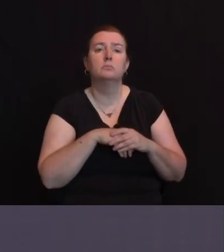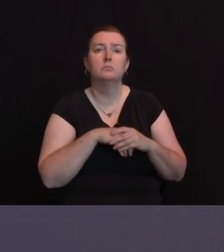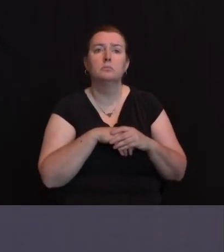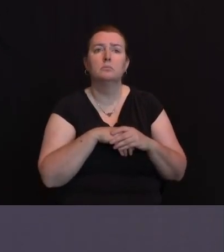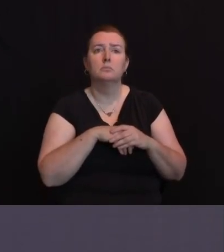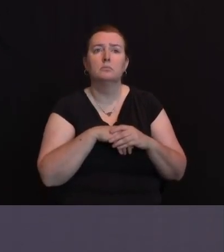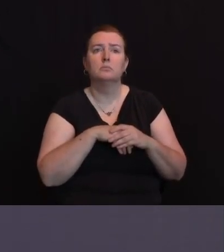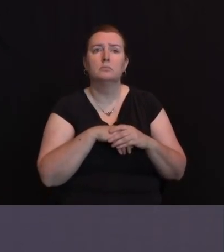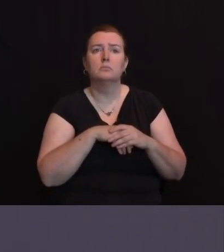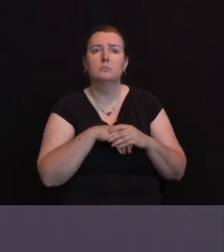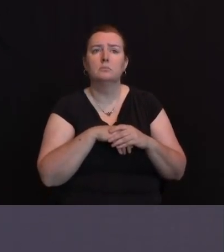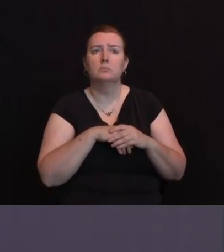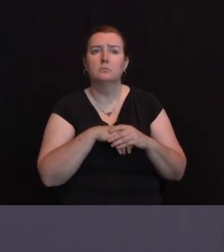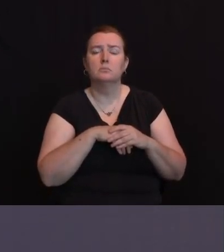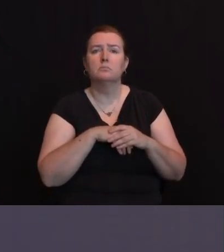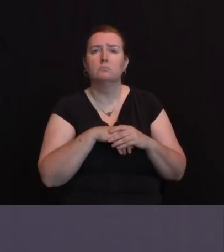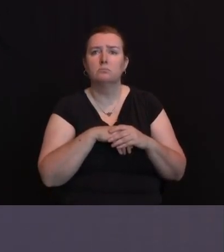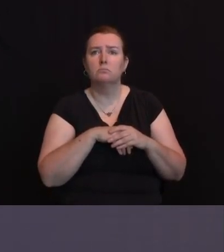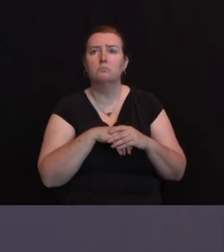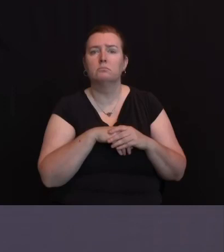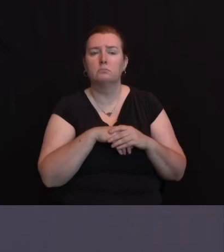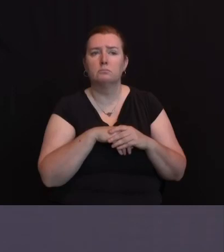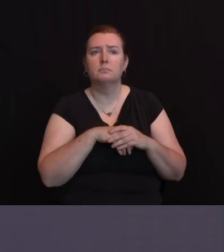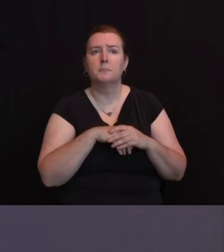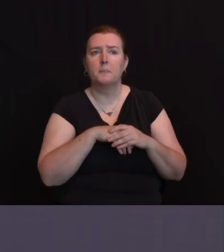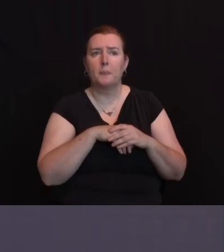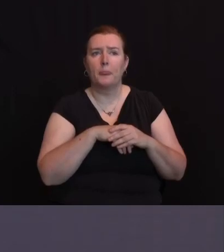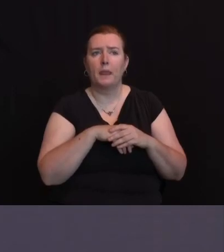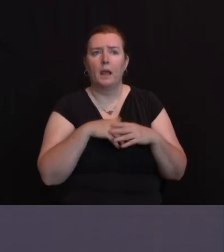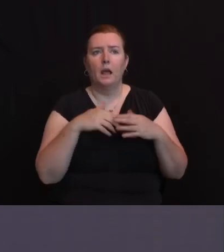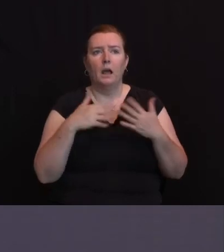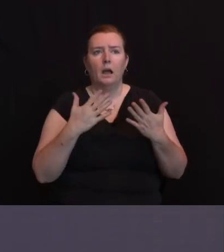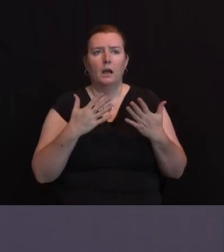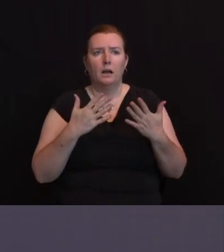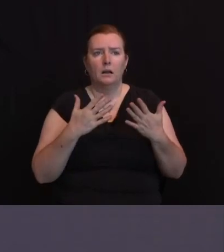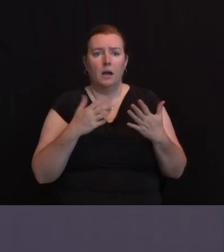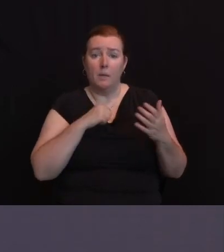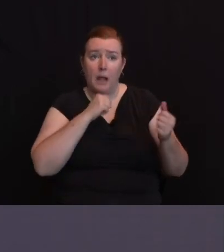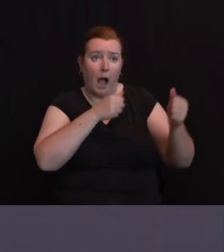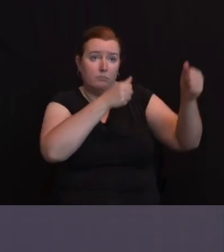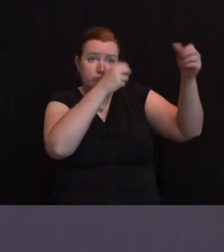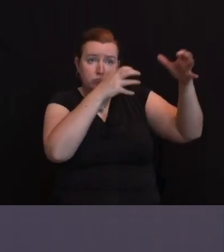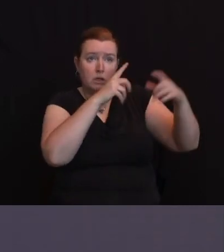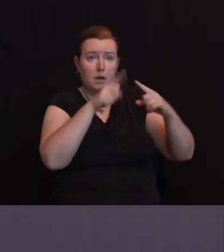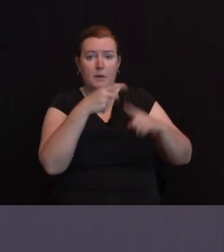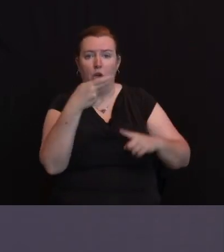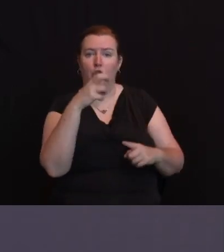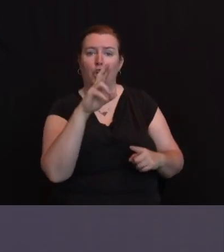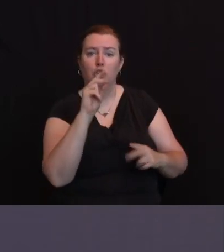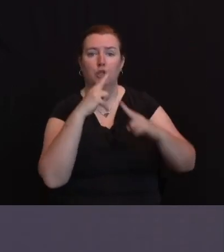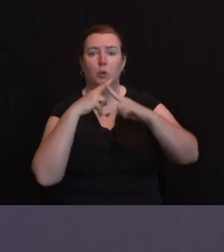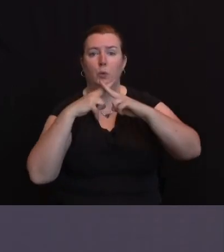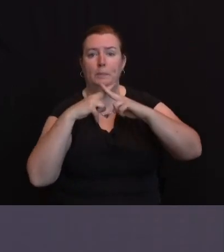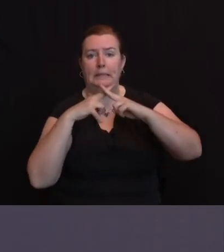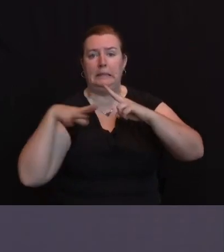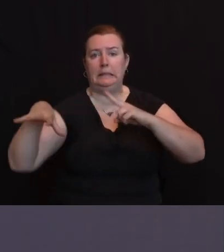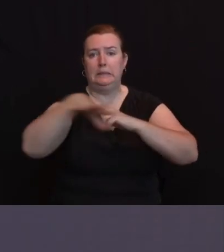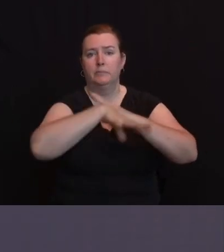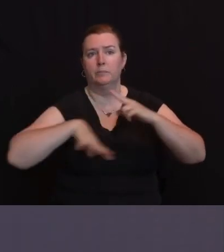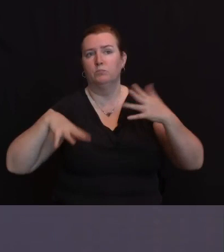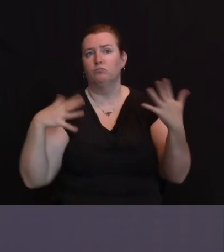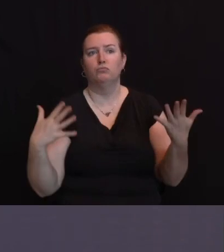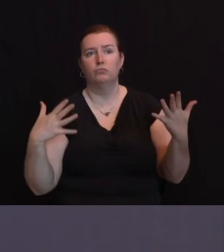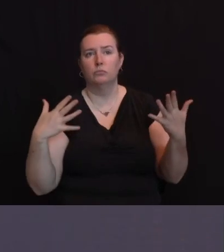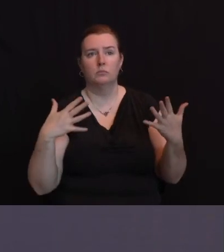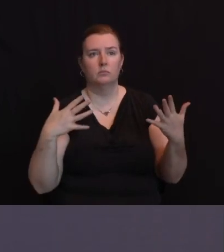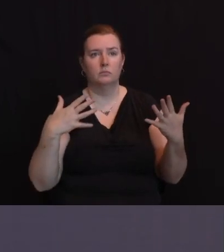states. I'm not smart enough to give you an answer on herd immunity, but if there is herd immunity, it's probably first going to evidence